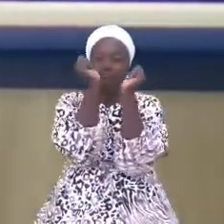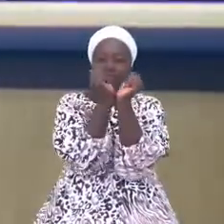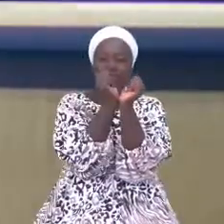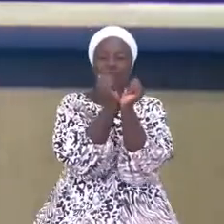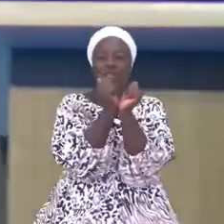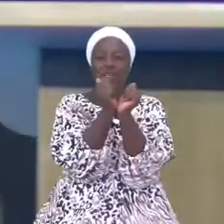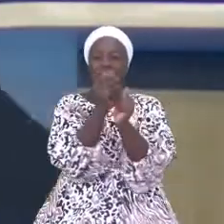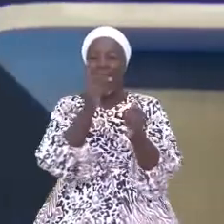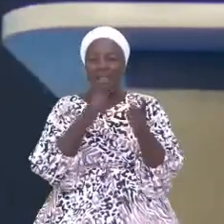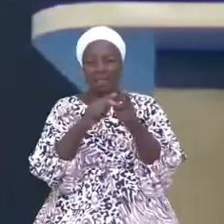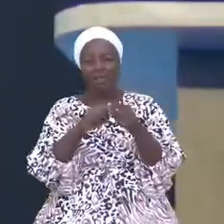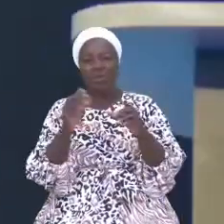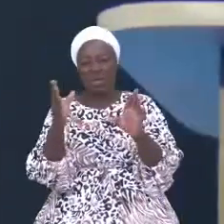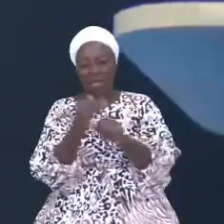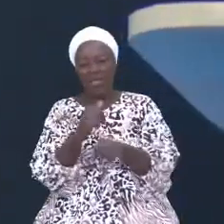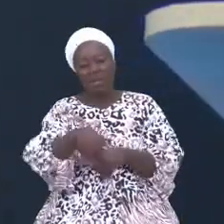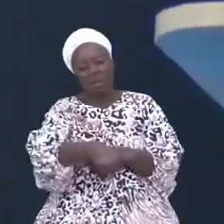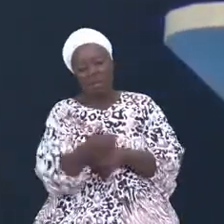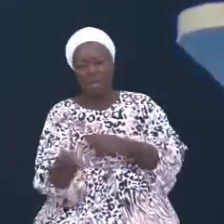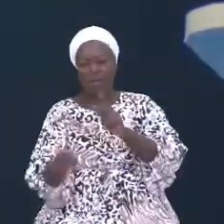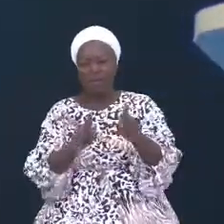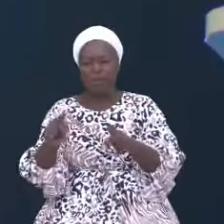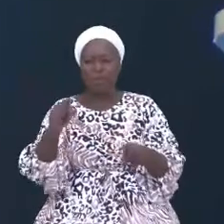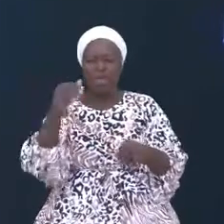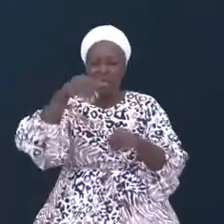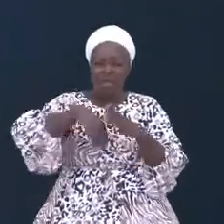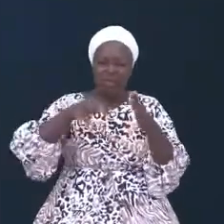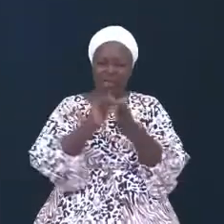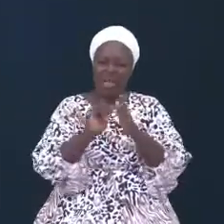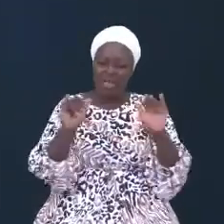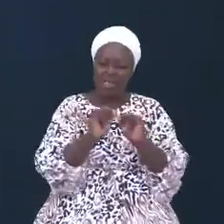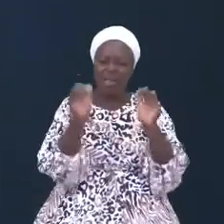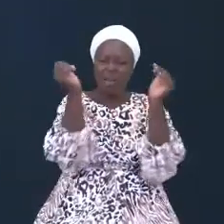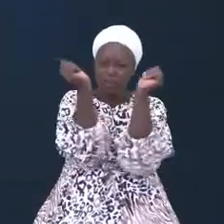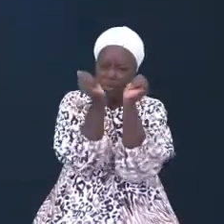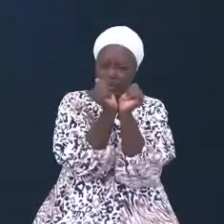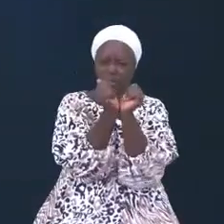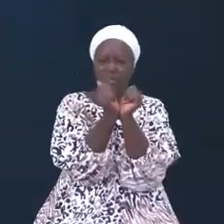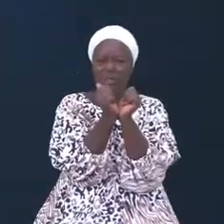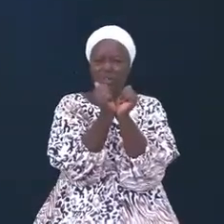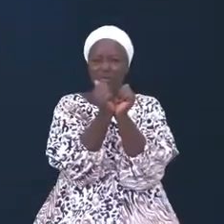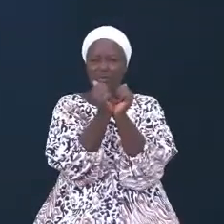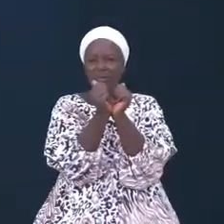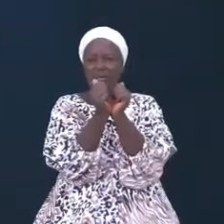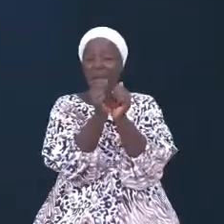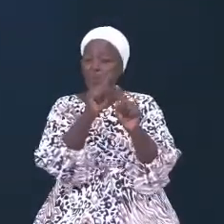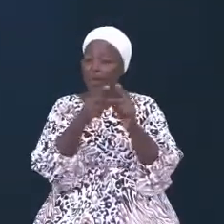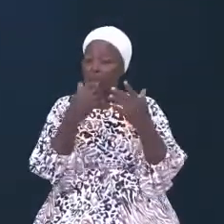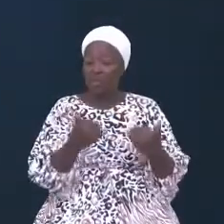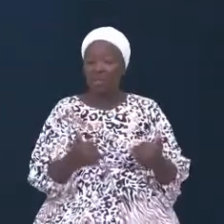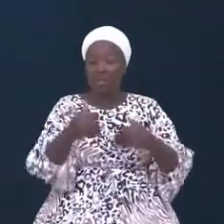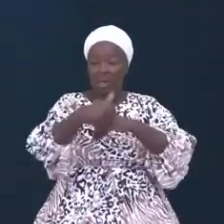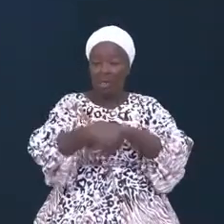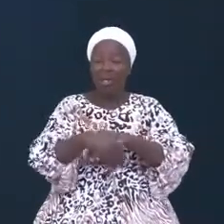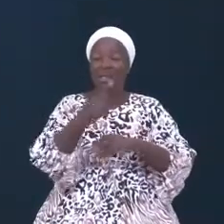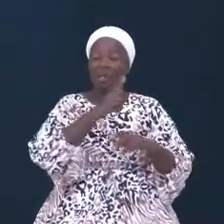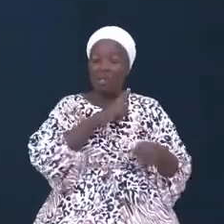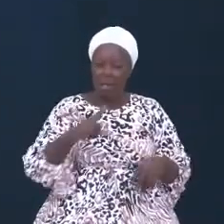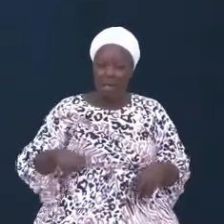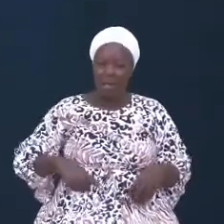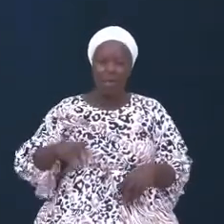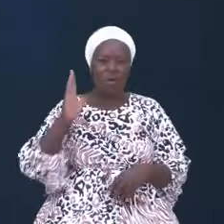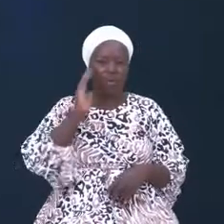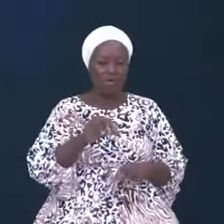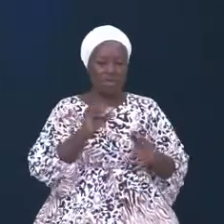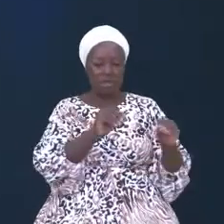even getting other people to that slavery in filthiness. But tonight, the Lord will set